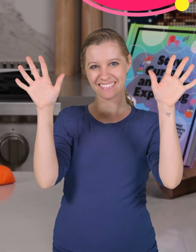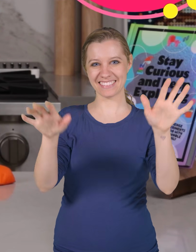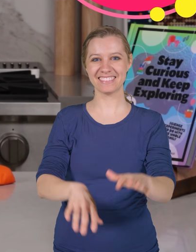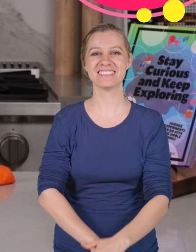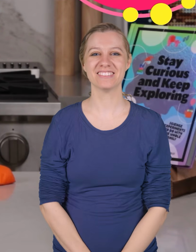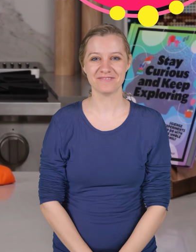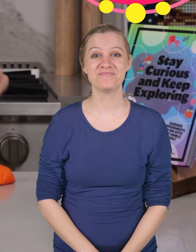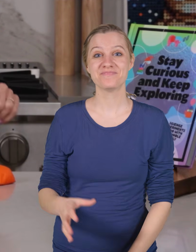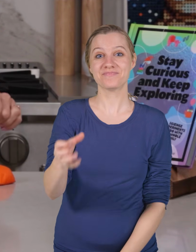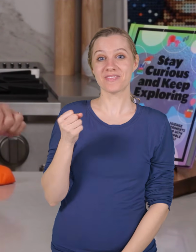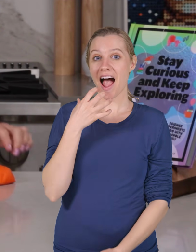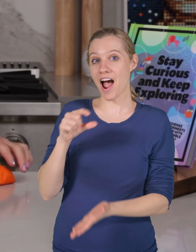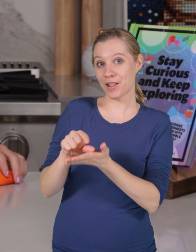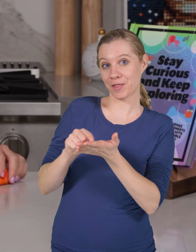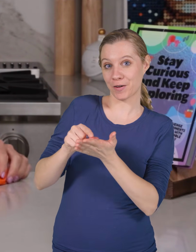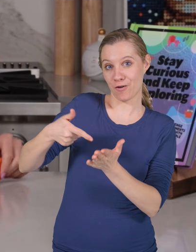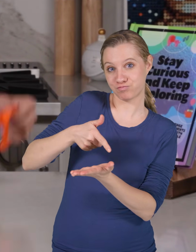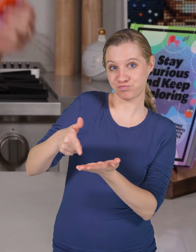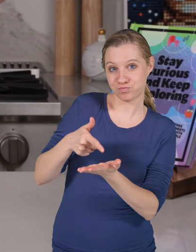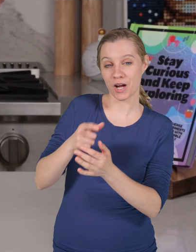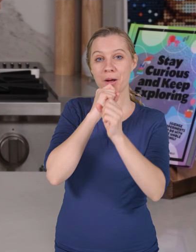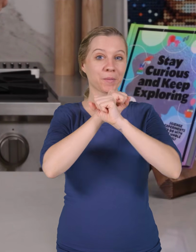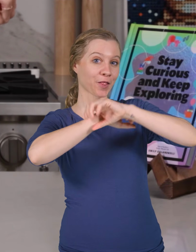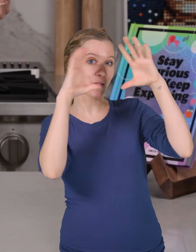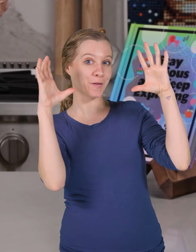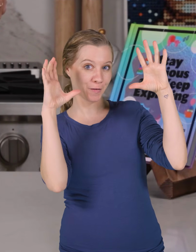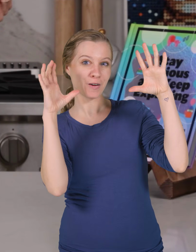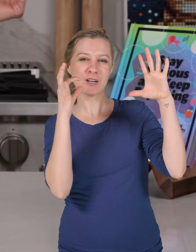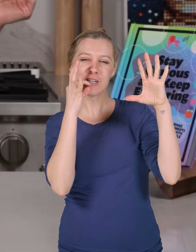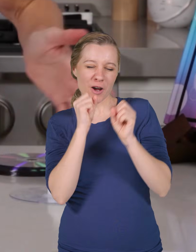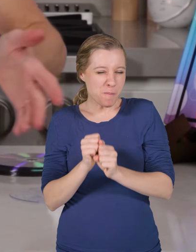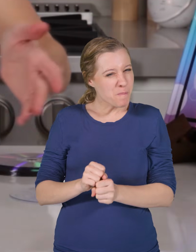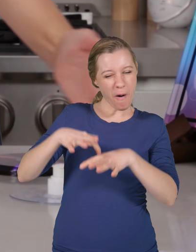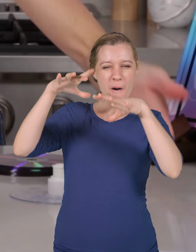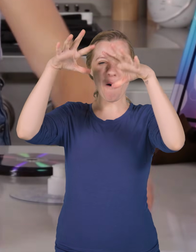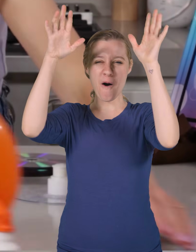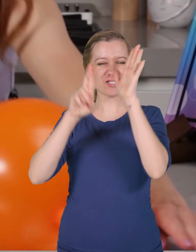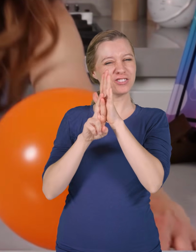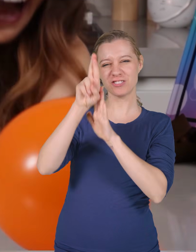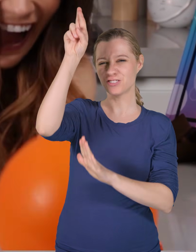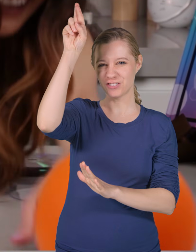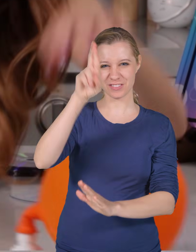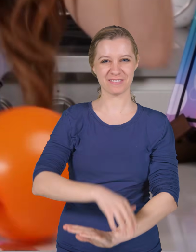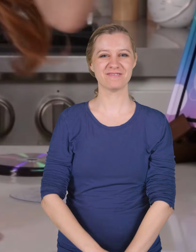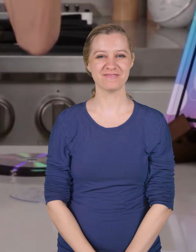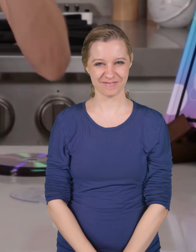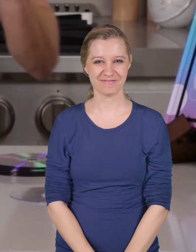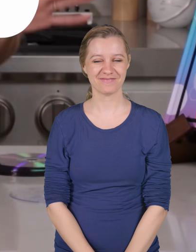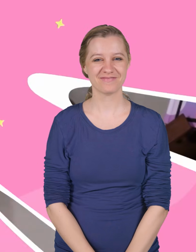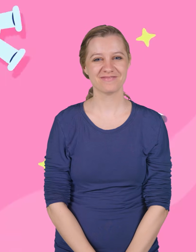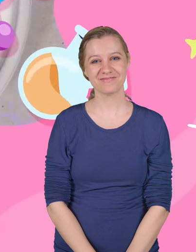science and space. So grab your hot glue guns and your balloons because we're about to take off.